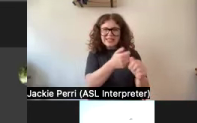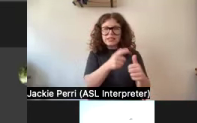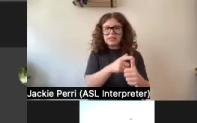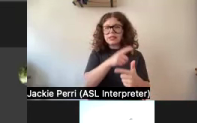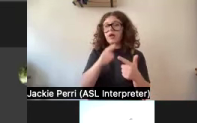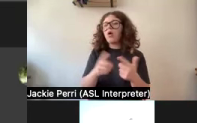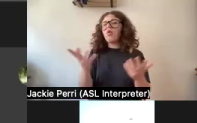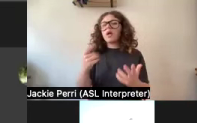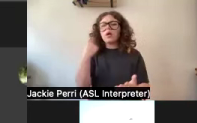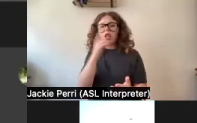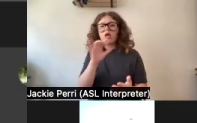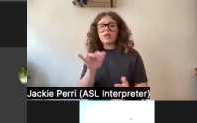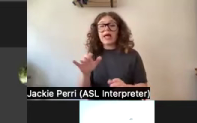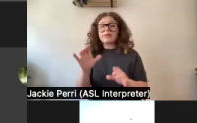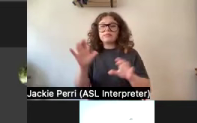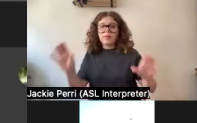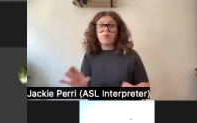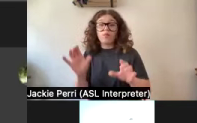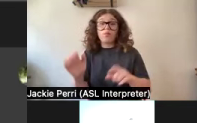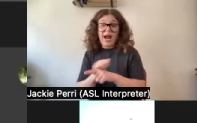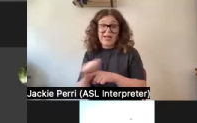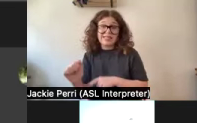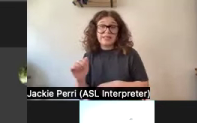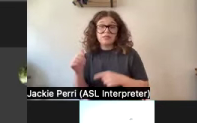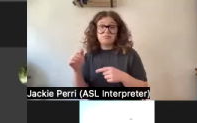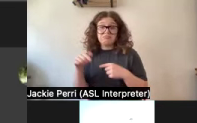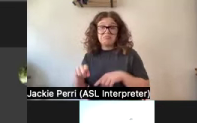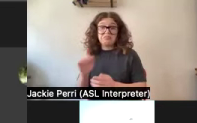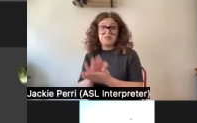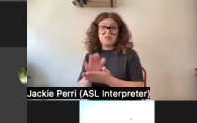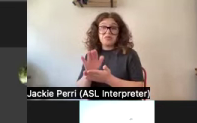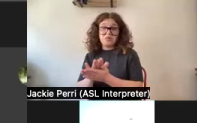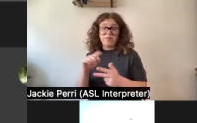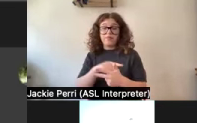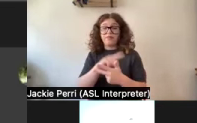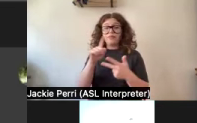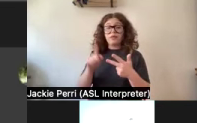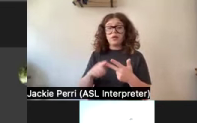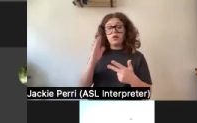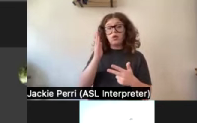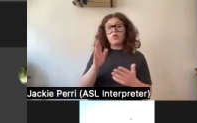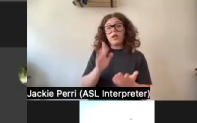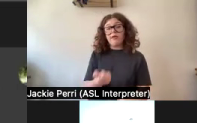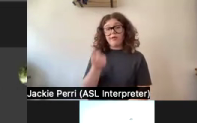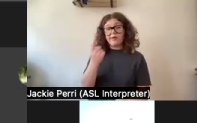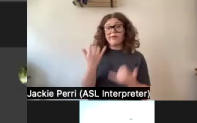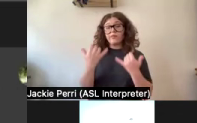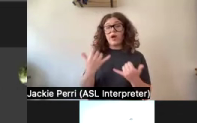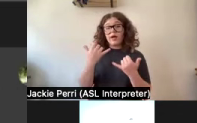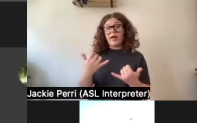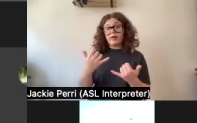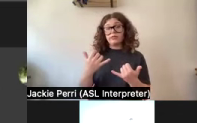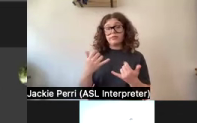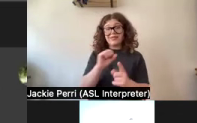schools. Next, we're going to understand the current state of implementation of sexual health education and the state of